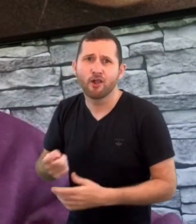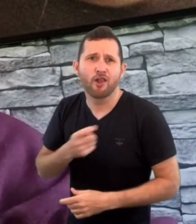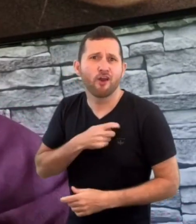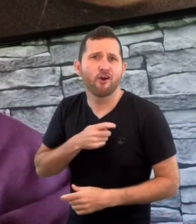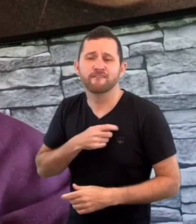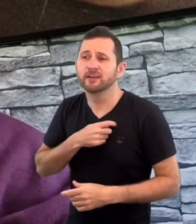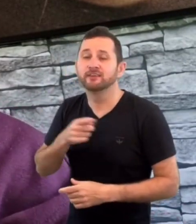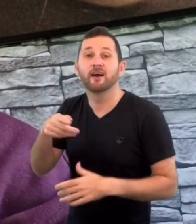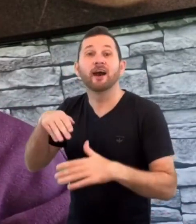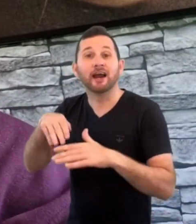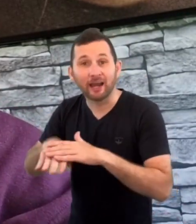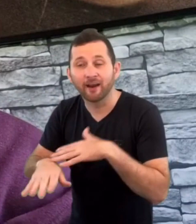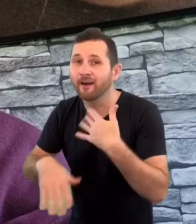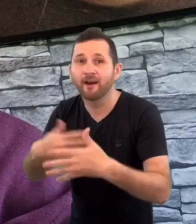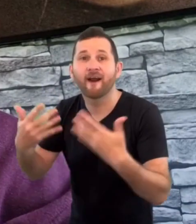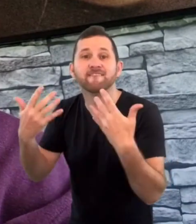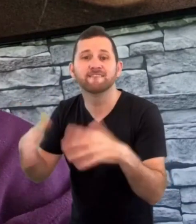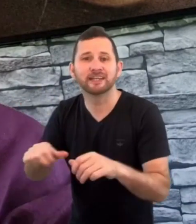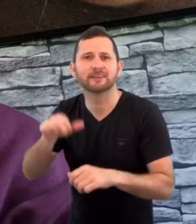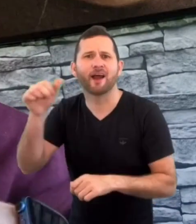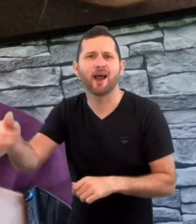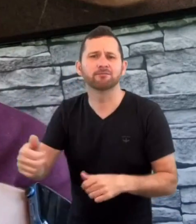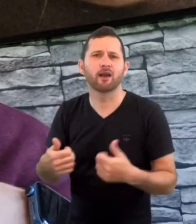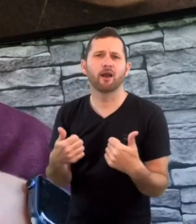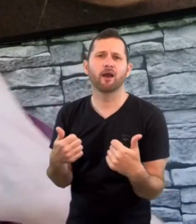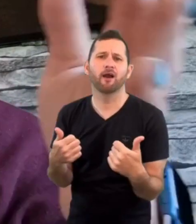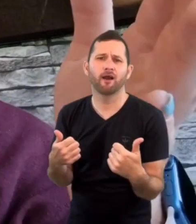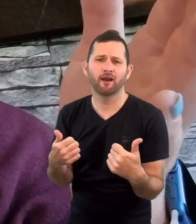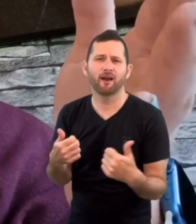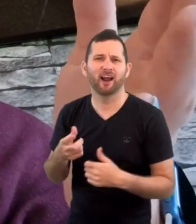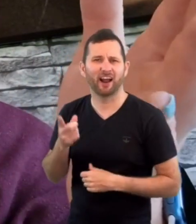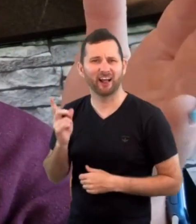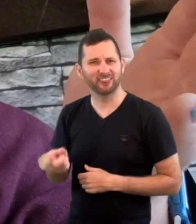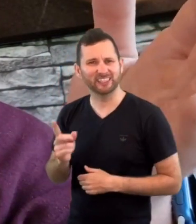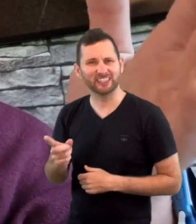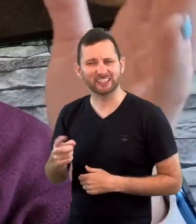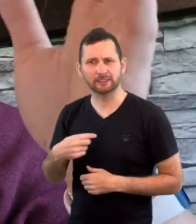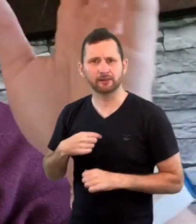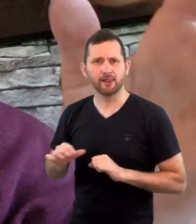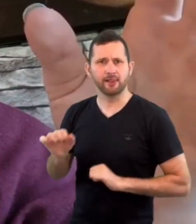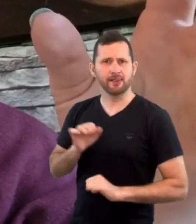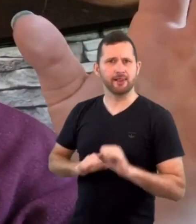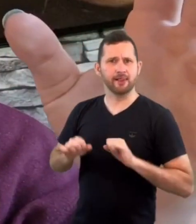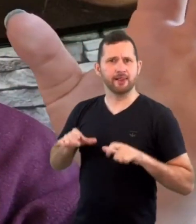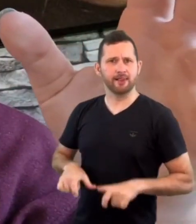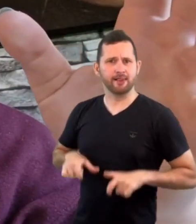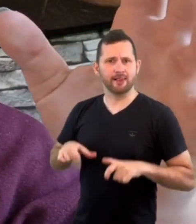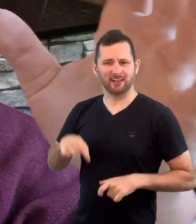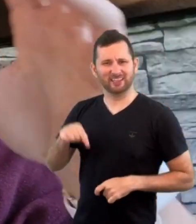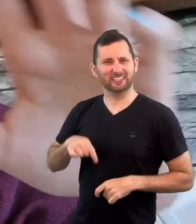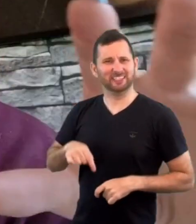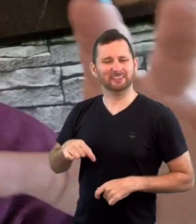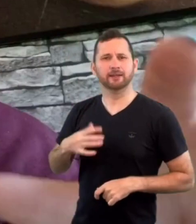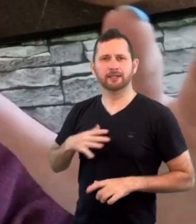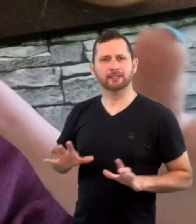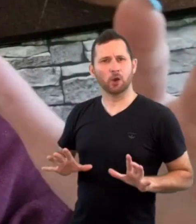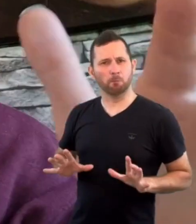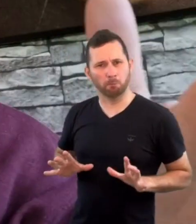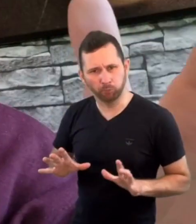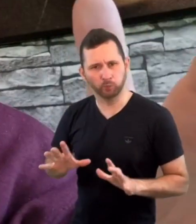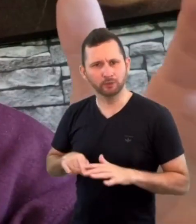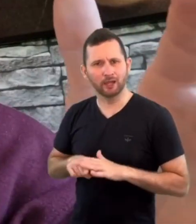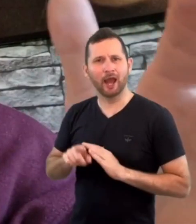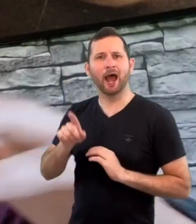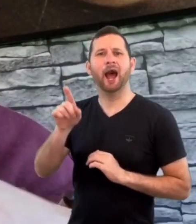did that. So I think it's just sometimes pushing yourself out your comfort zone and doing something that you're actually scared